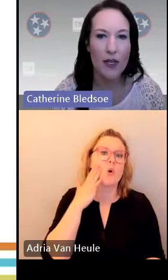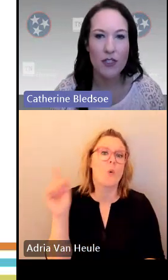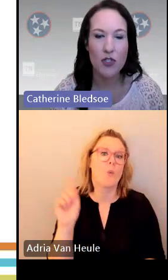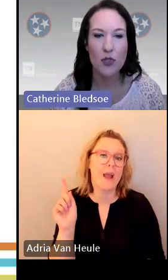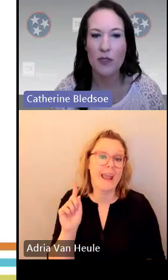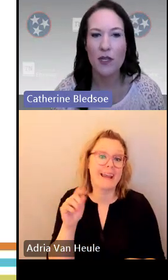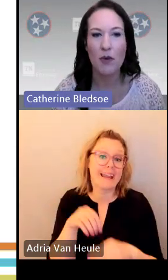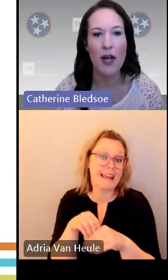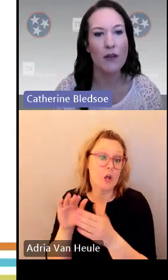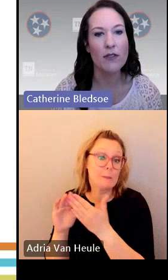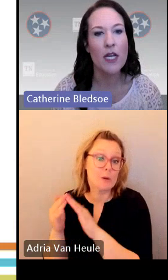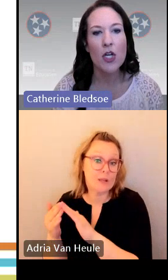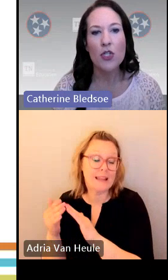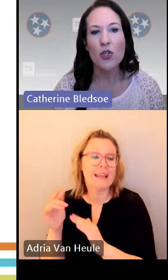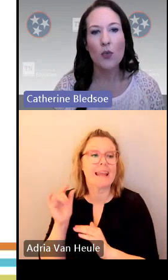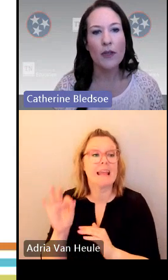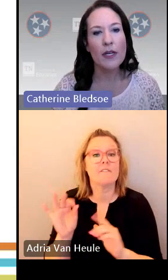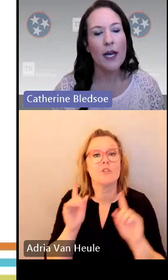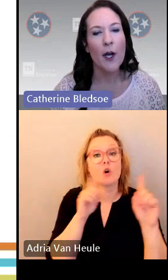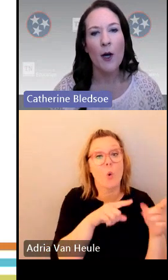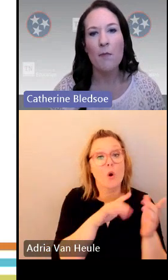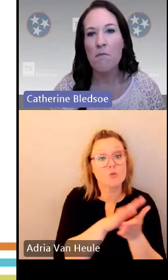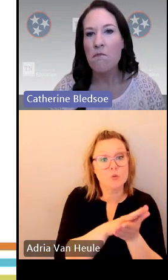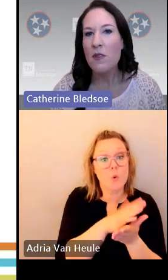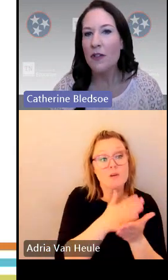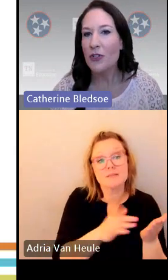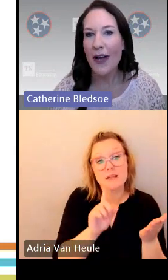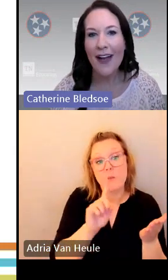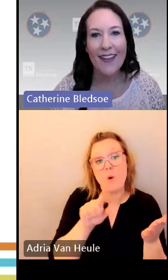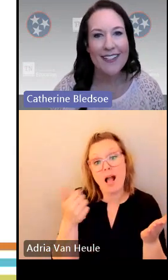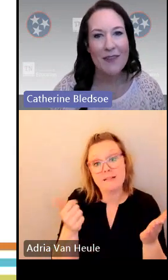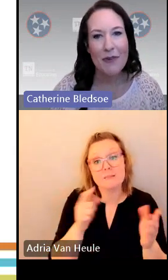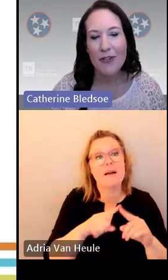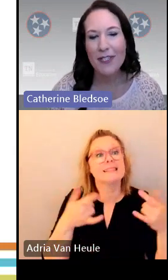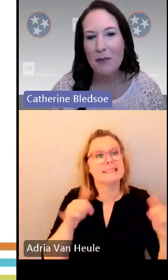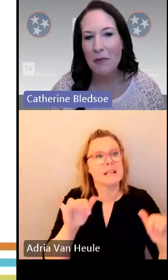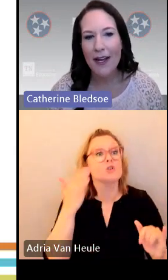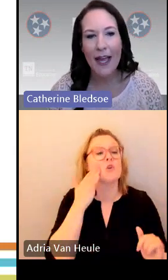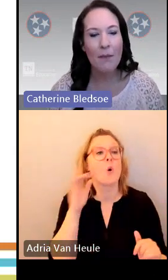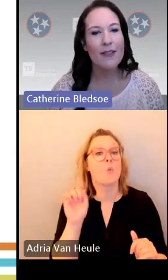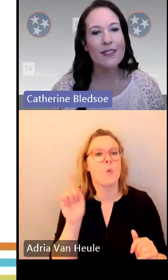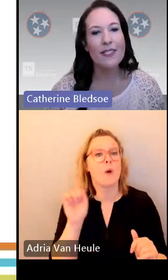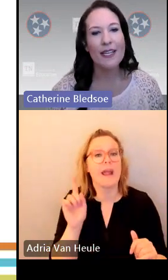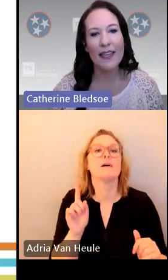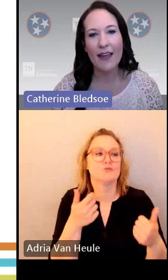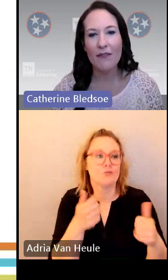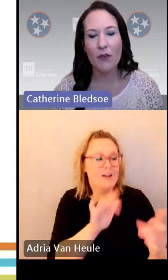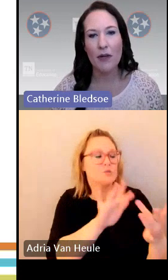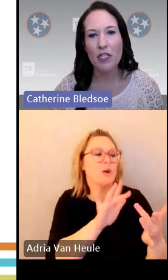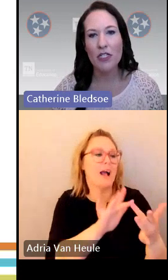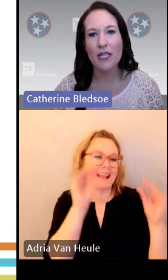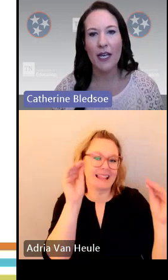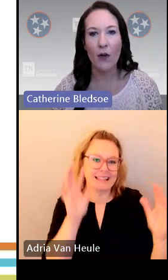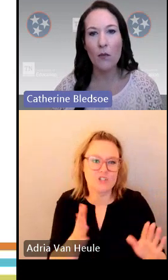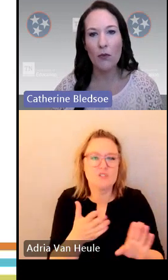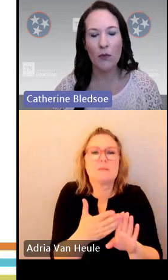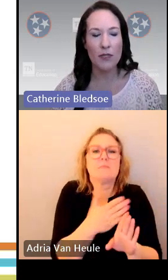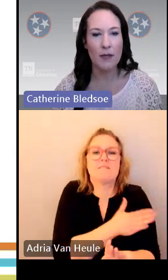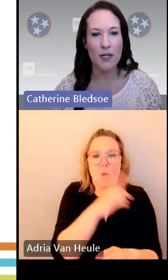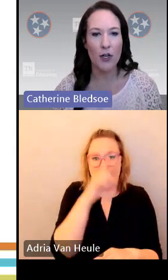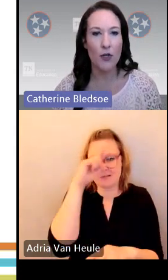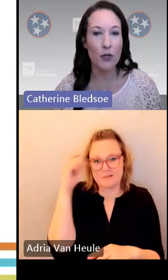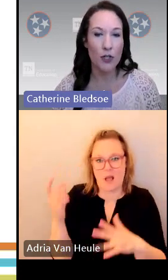they're going to school somewhere else. So really try, like I said, before summer break happens, to get that information to